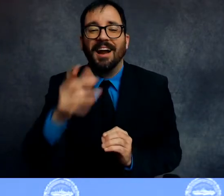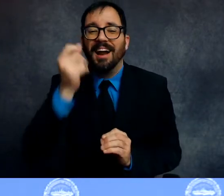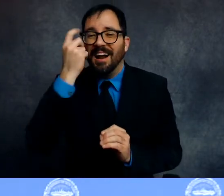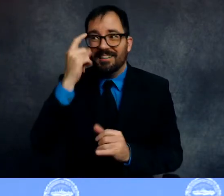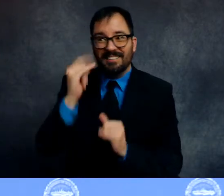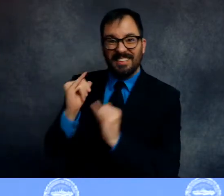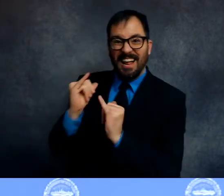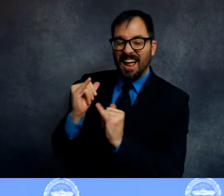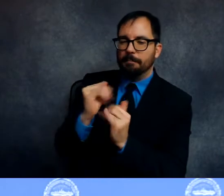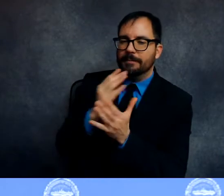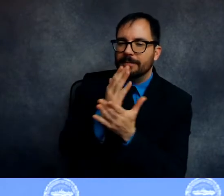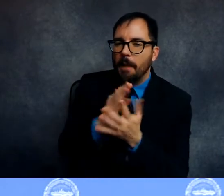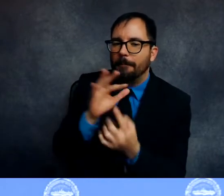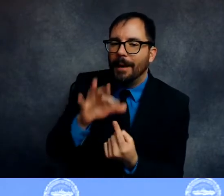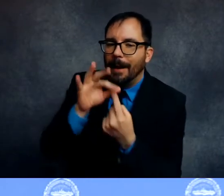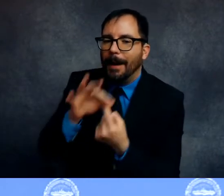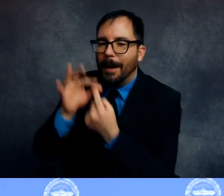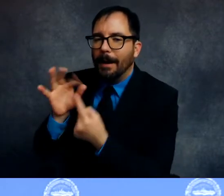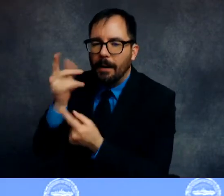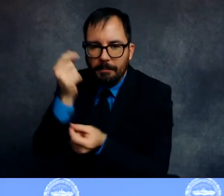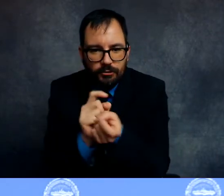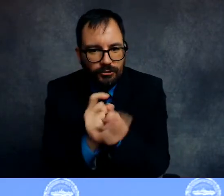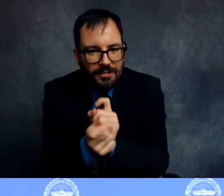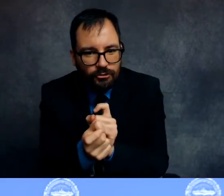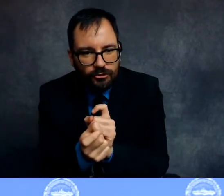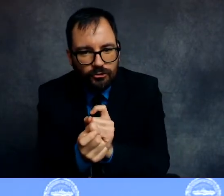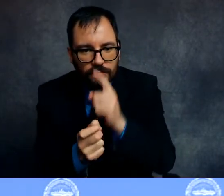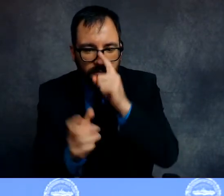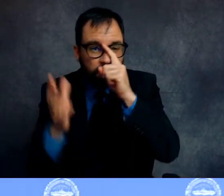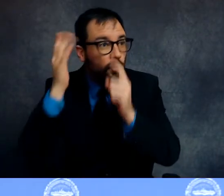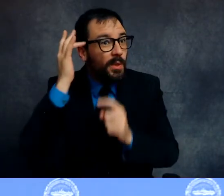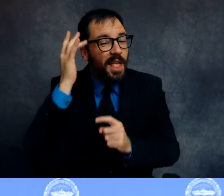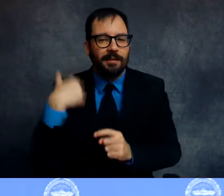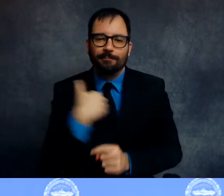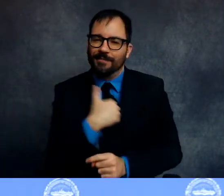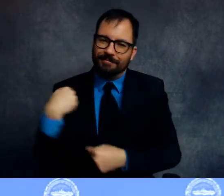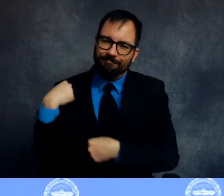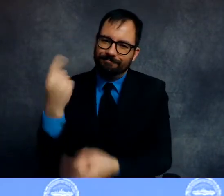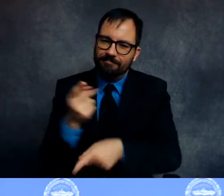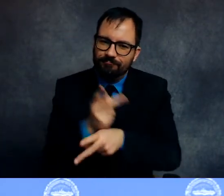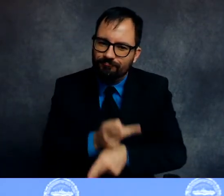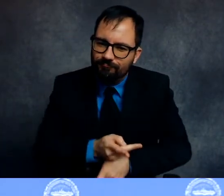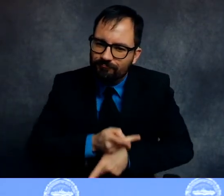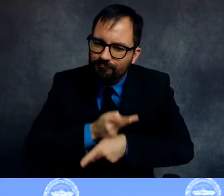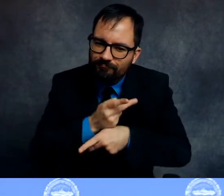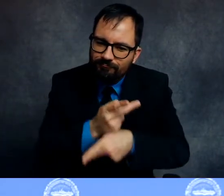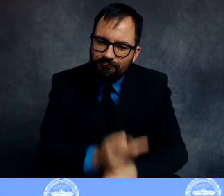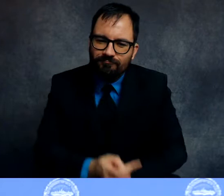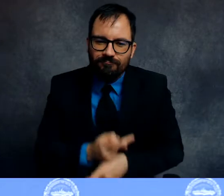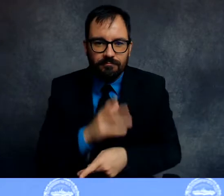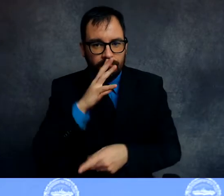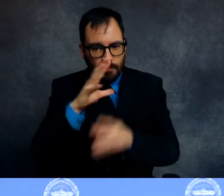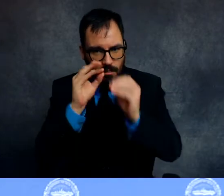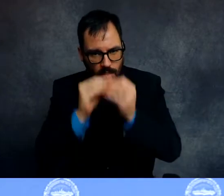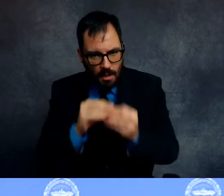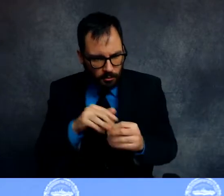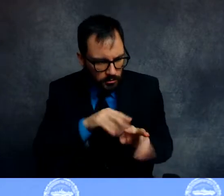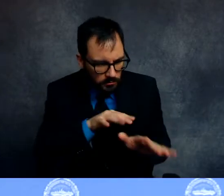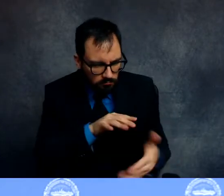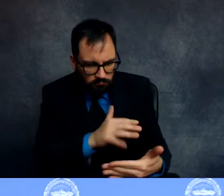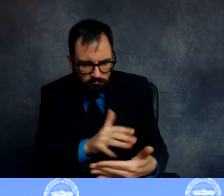of Boston along with the state. But we have some important exceptions to the changes that are going into effect